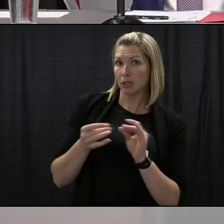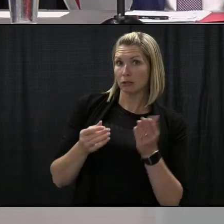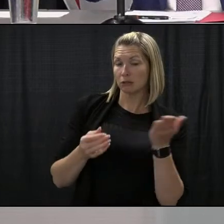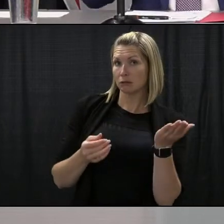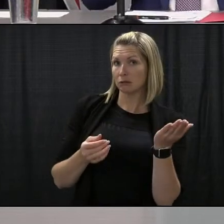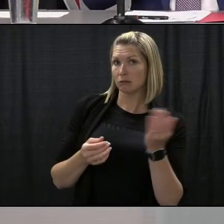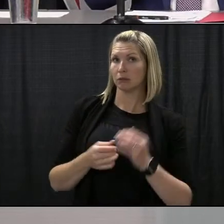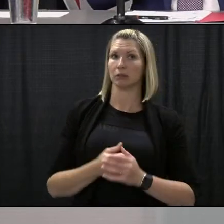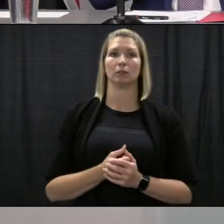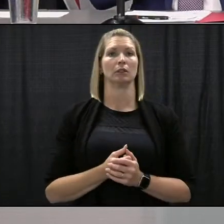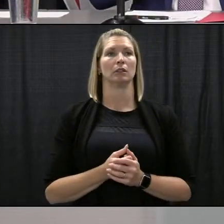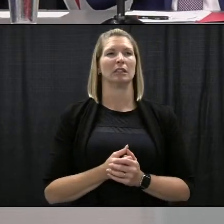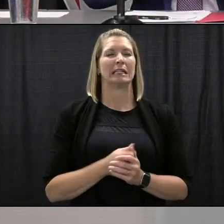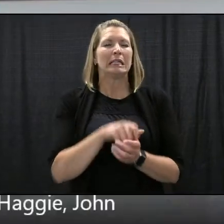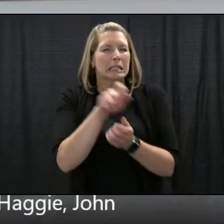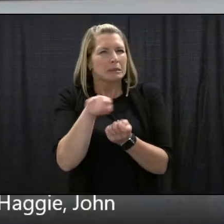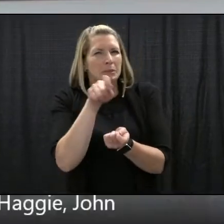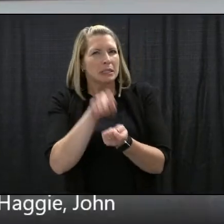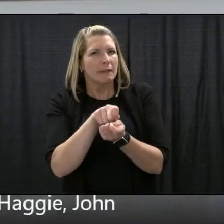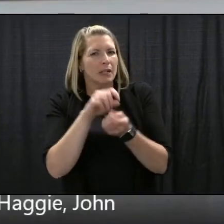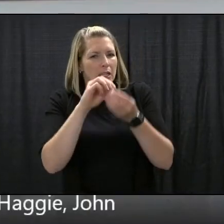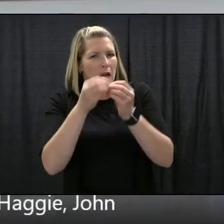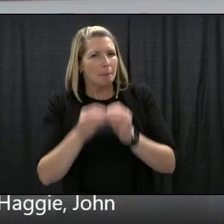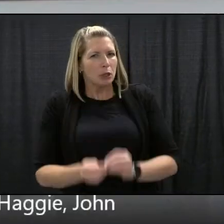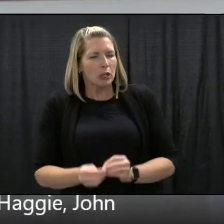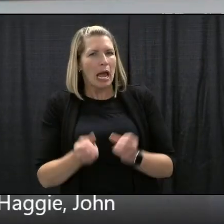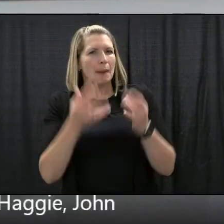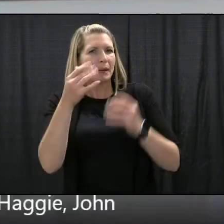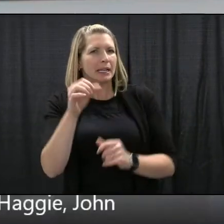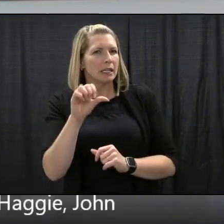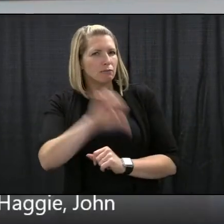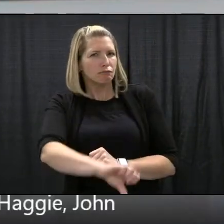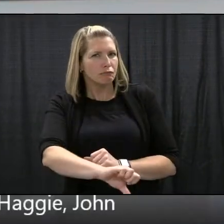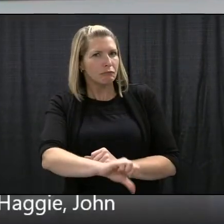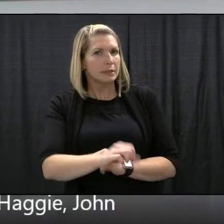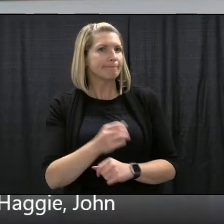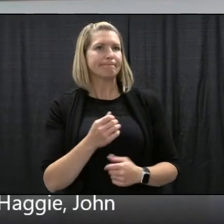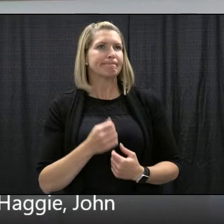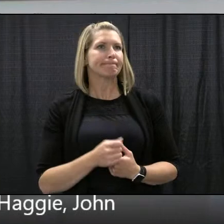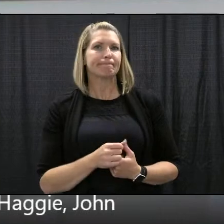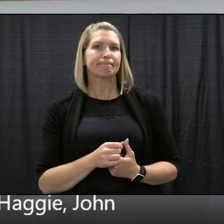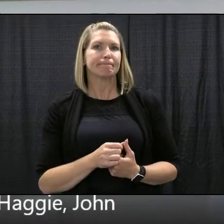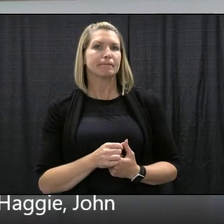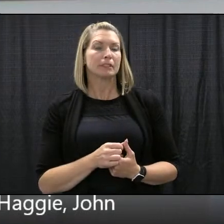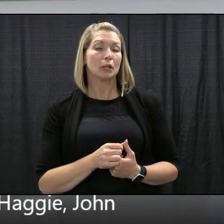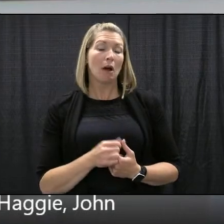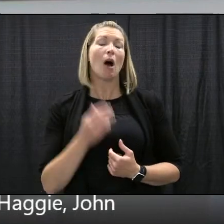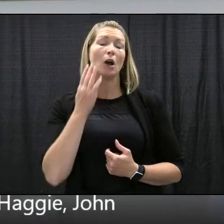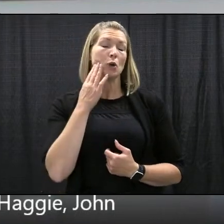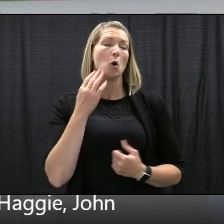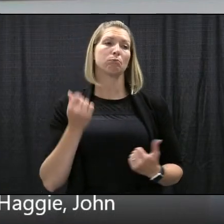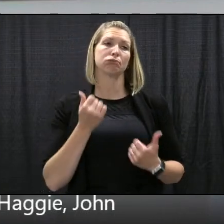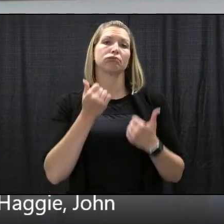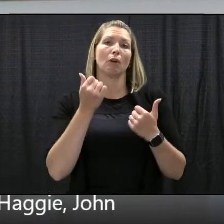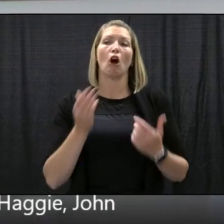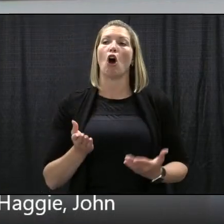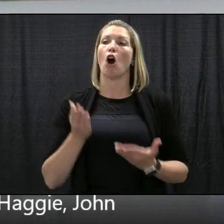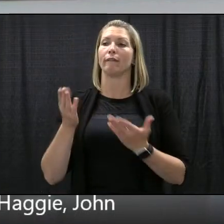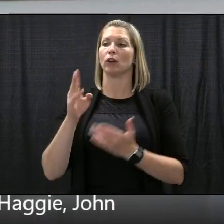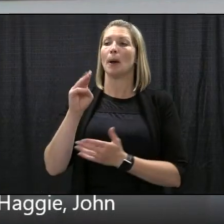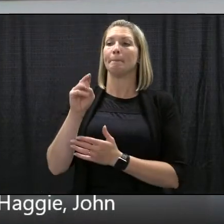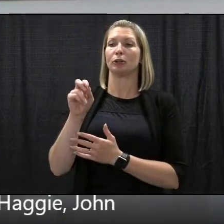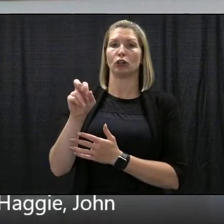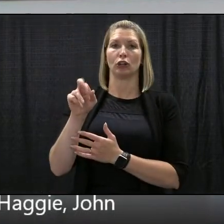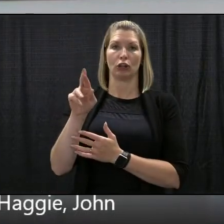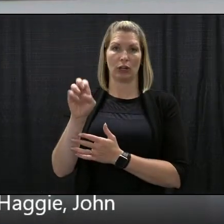I don't have any direct numbers on the people who decline a vaccine being offered Moderna. What I can say is that we're not wasting